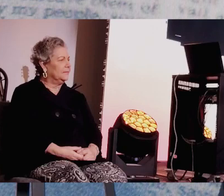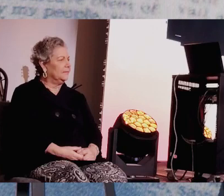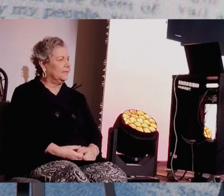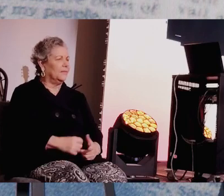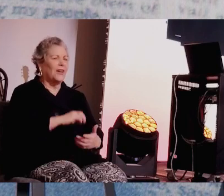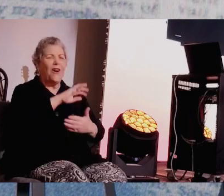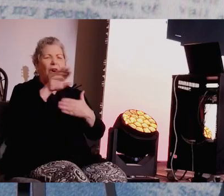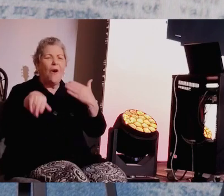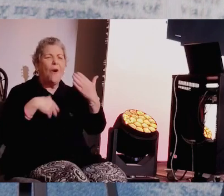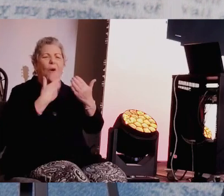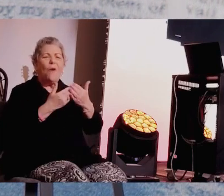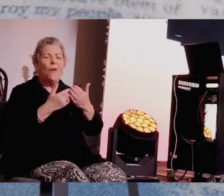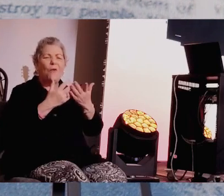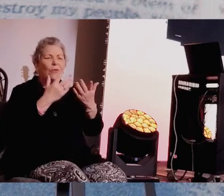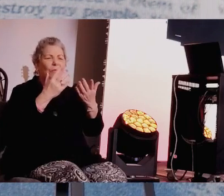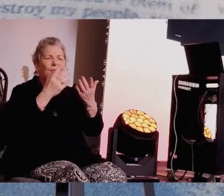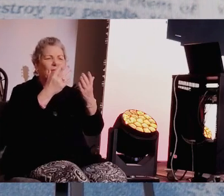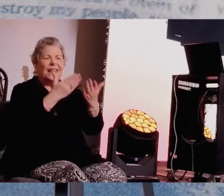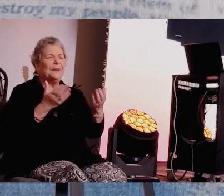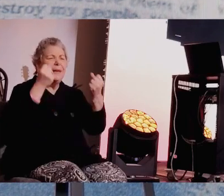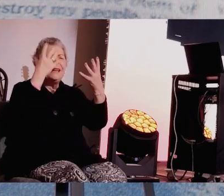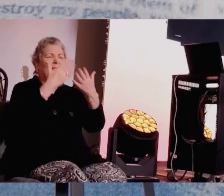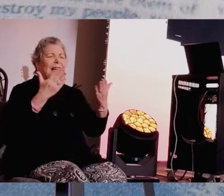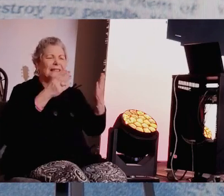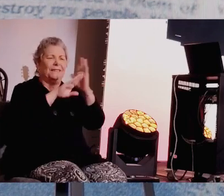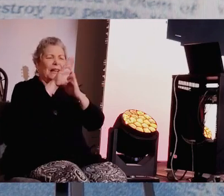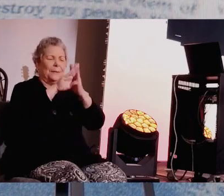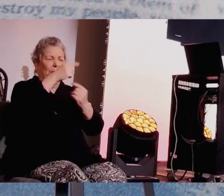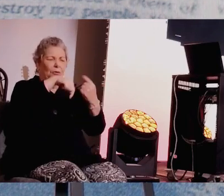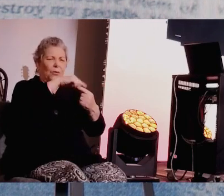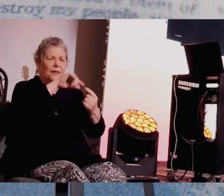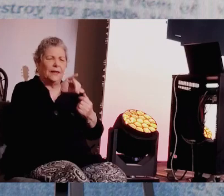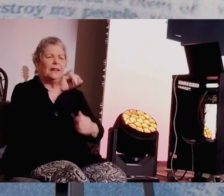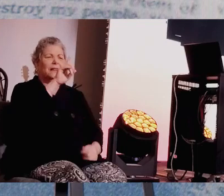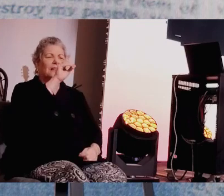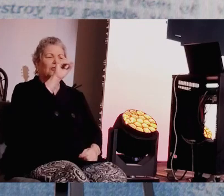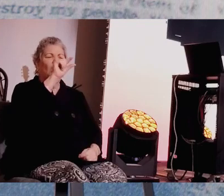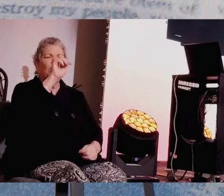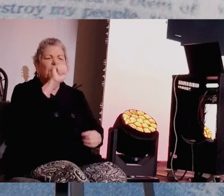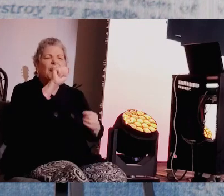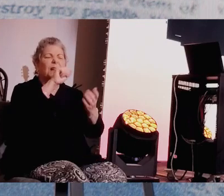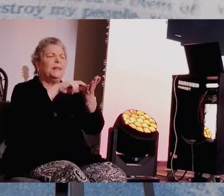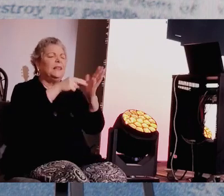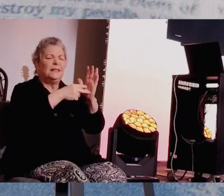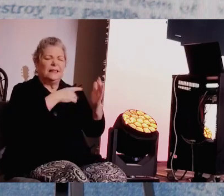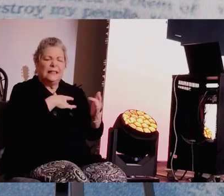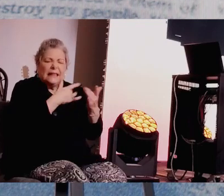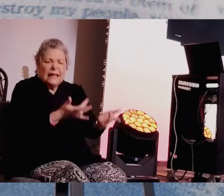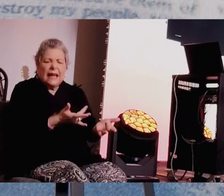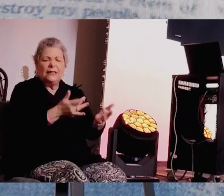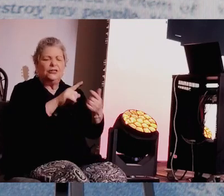developed around this. For example, what is a dogma? It's inclined to lay